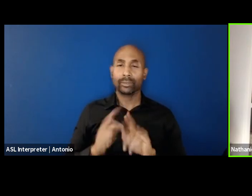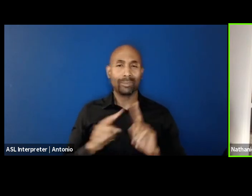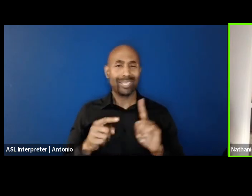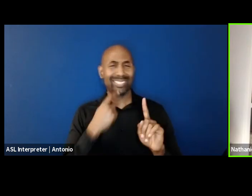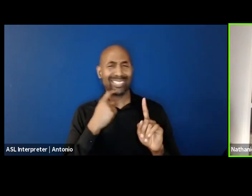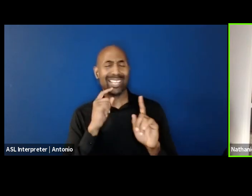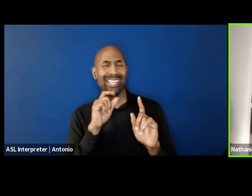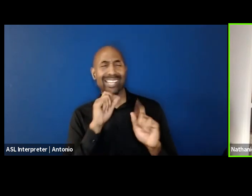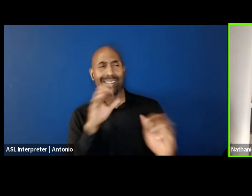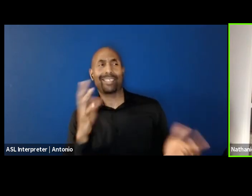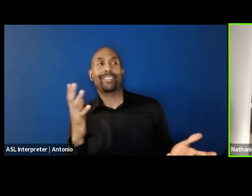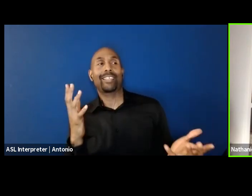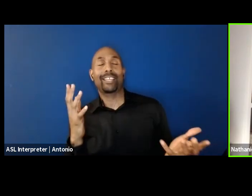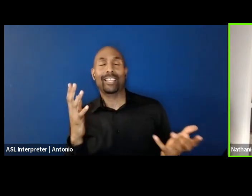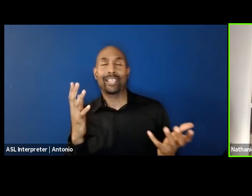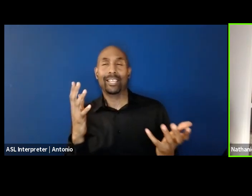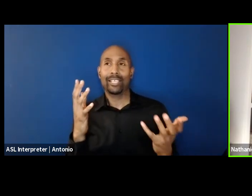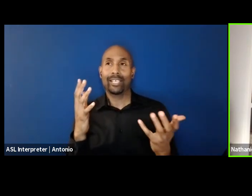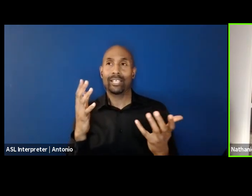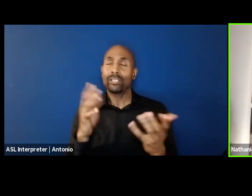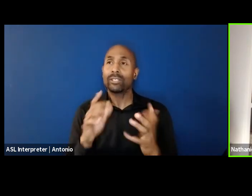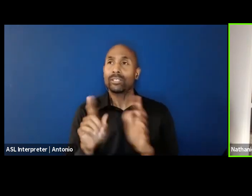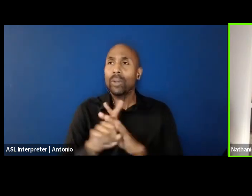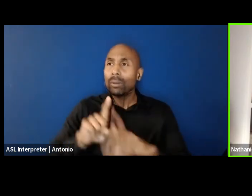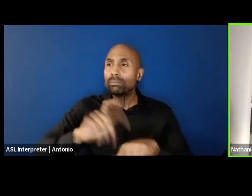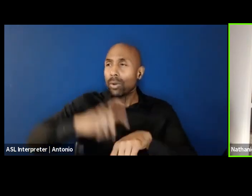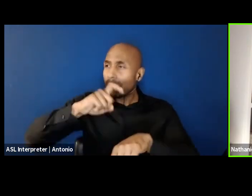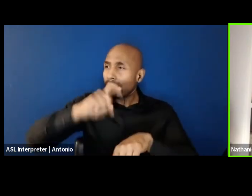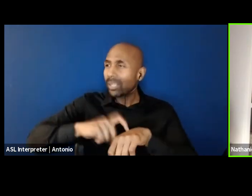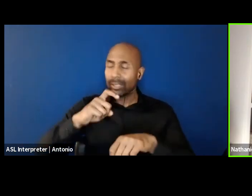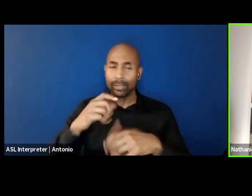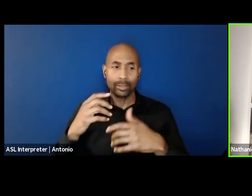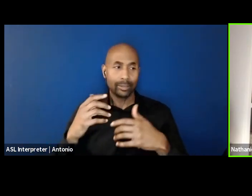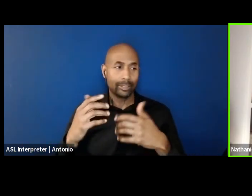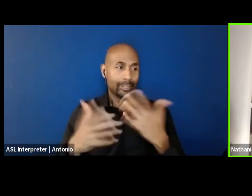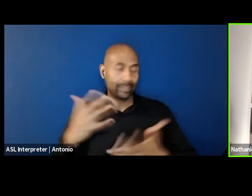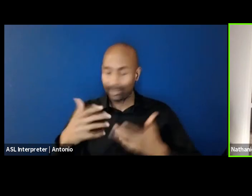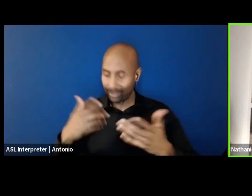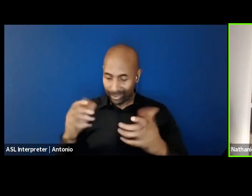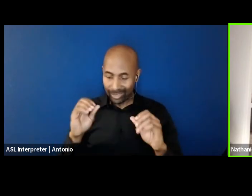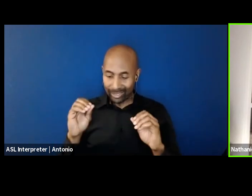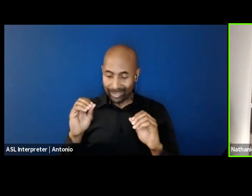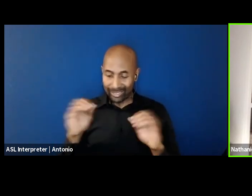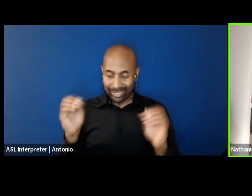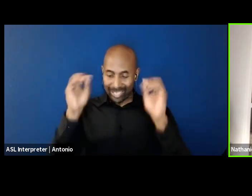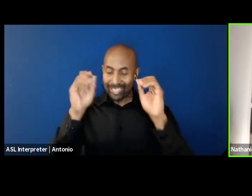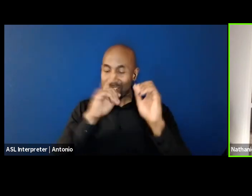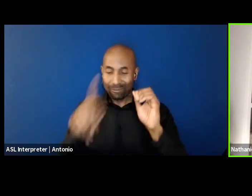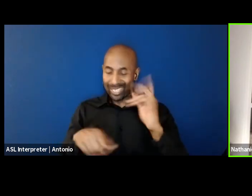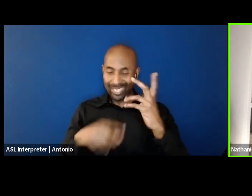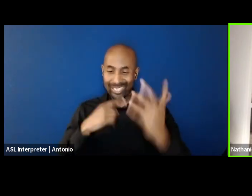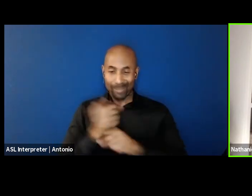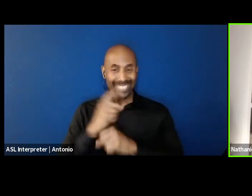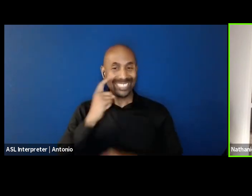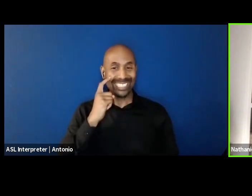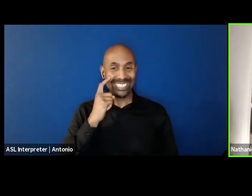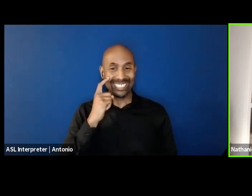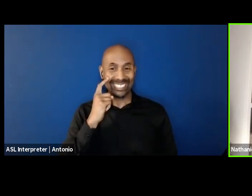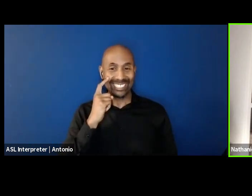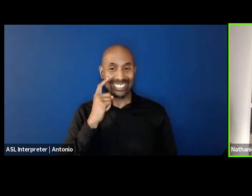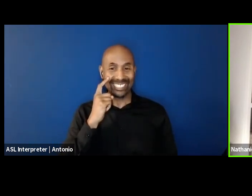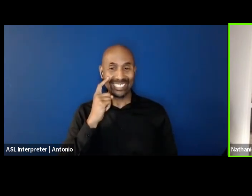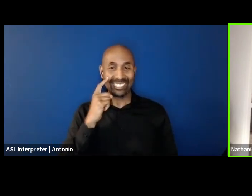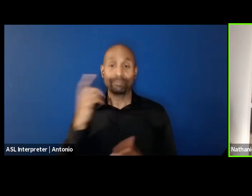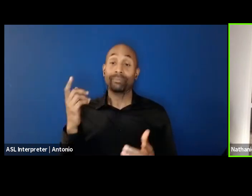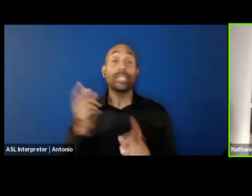only punctual, nothing, add up. The all but point of origin, or the point of all but